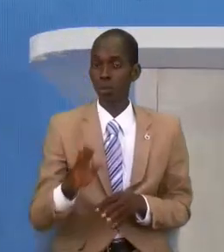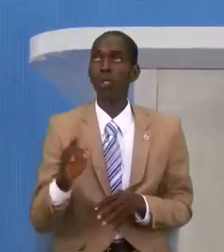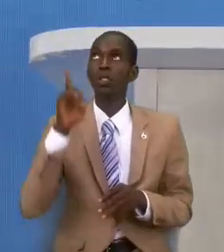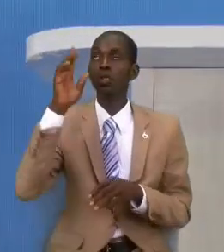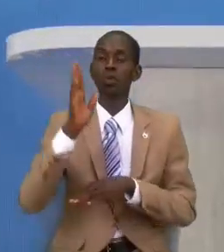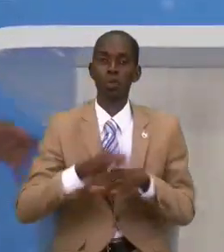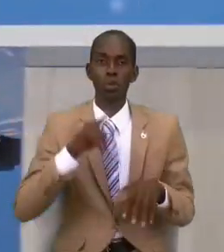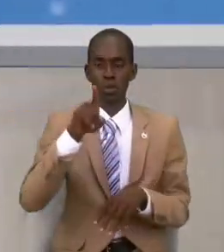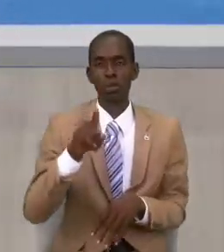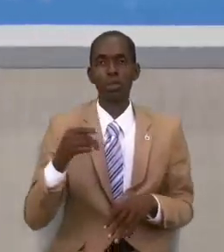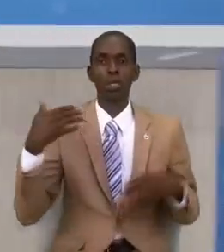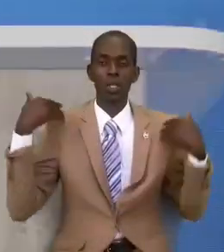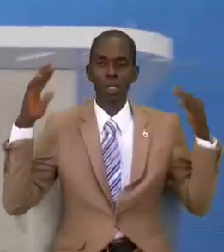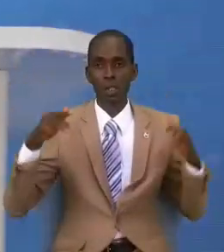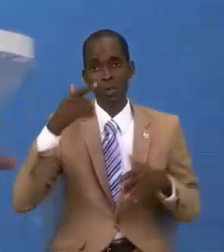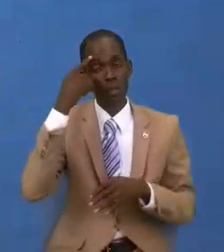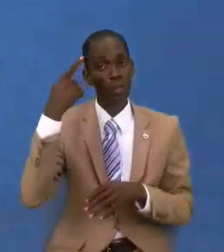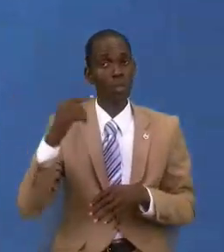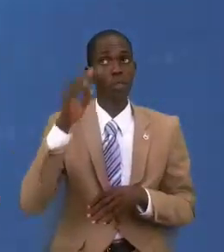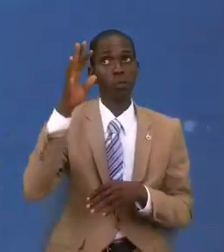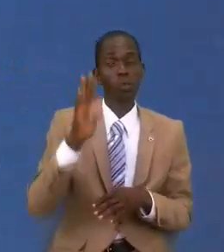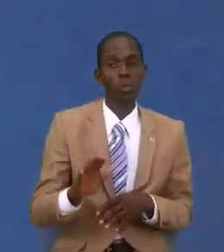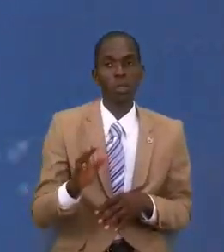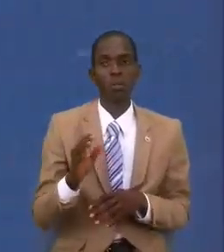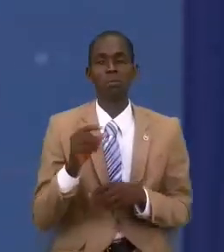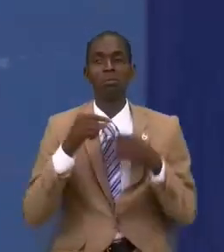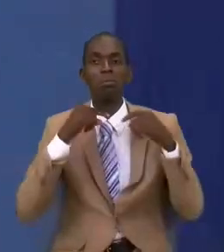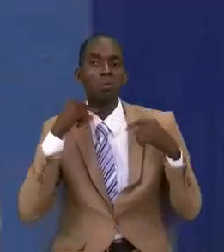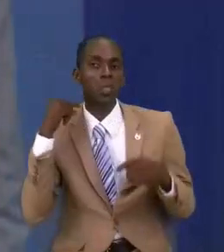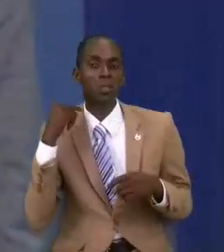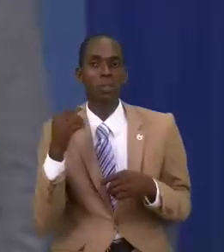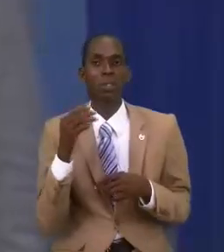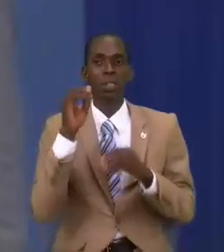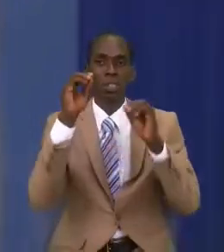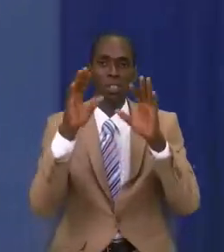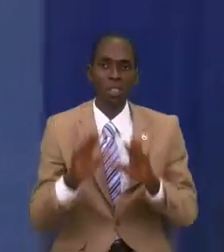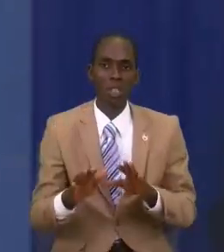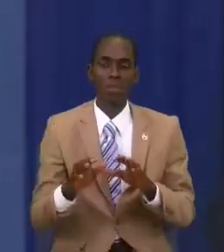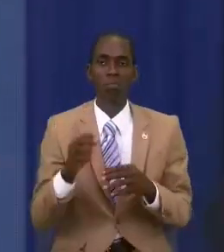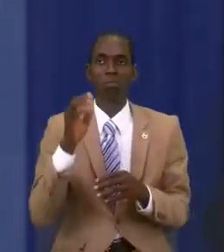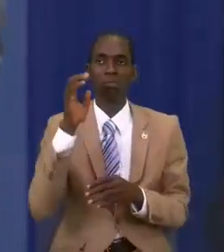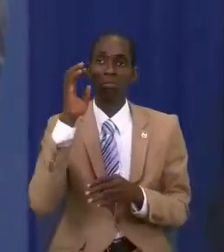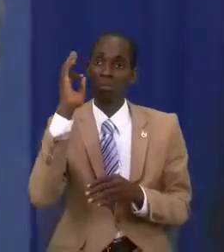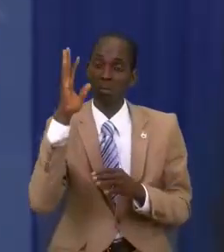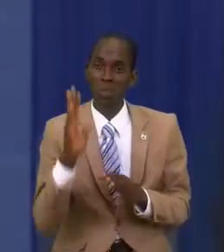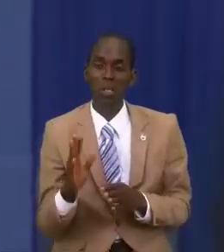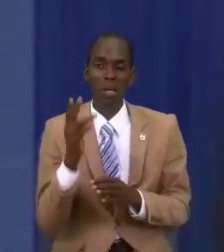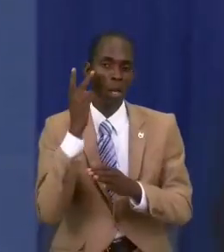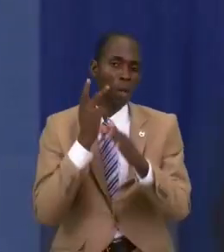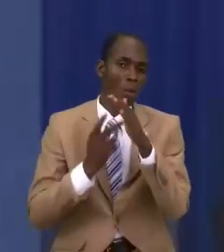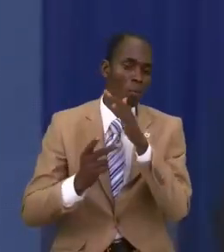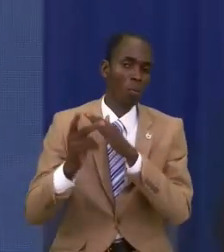the teacher, the evangelist, the apostle, the prophet should live a life like a